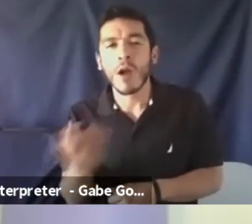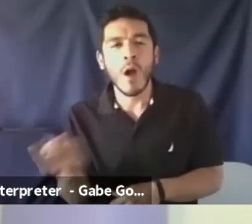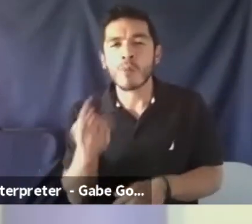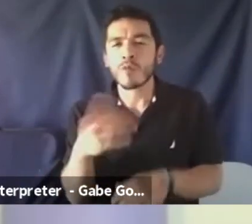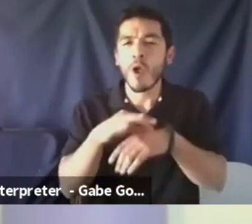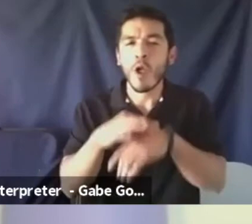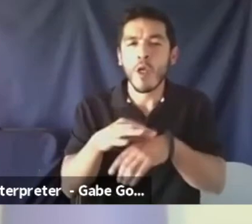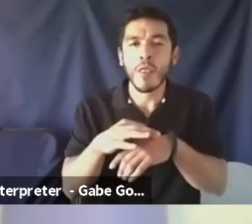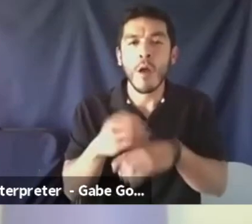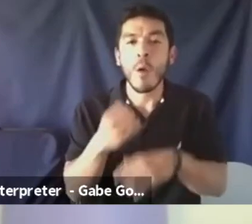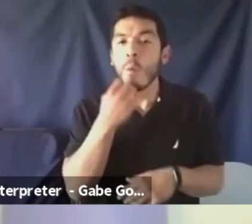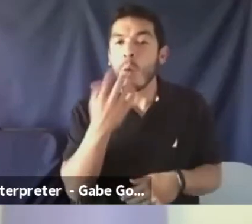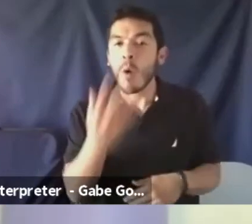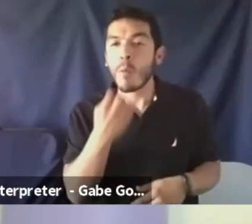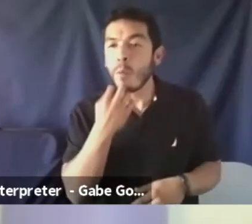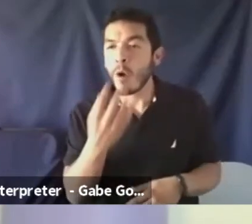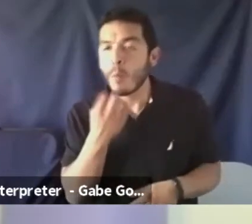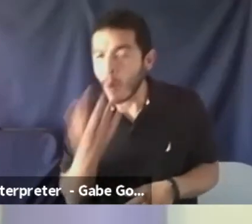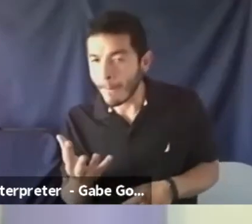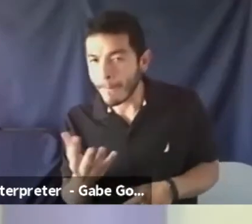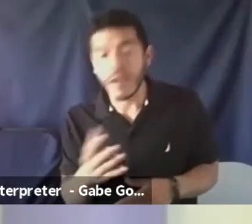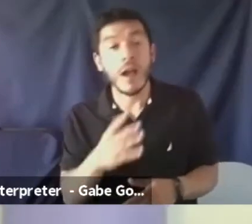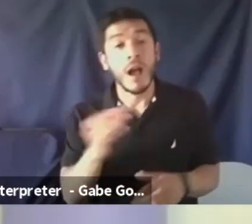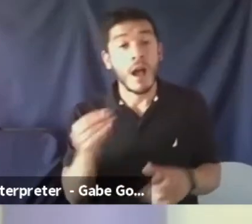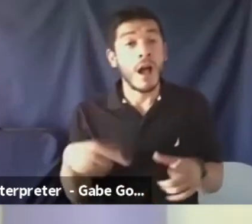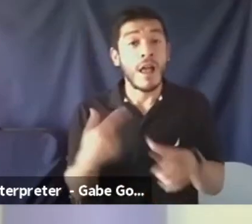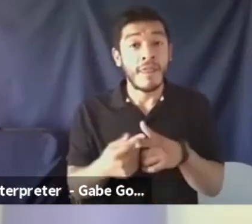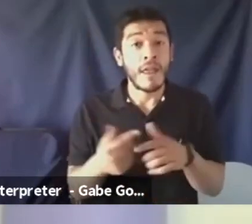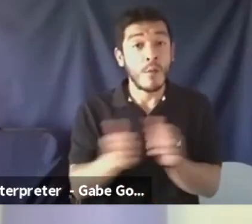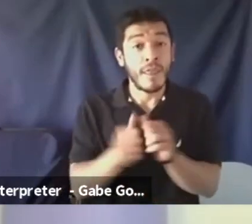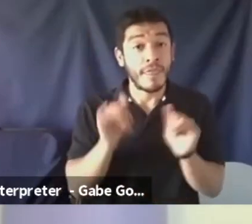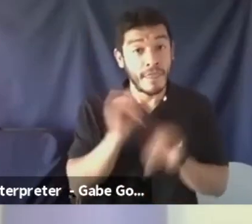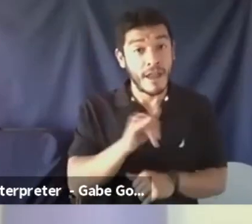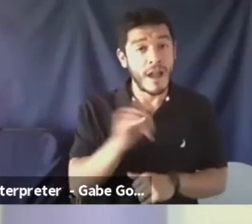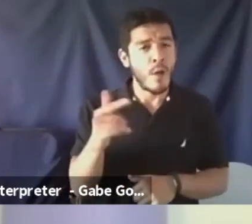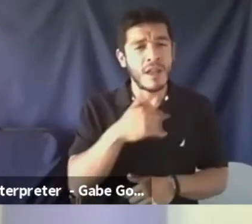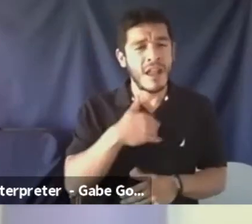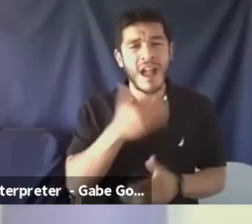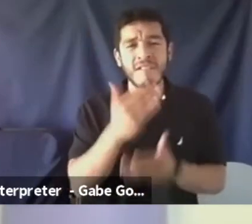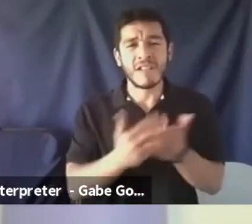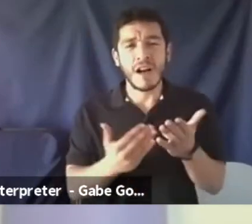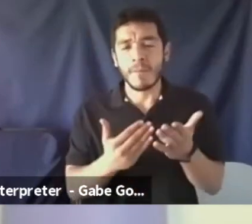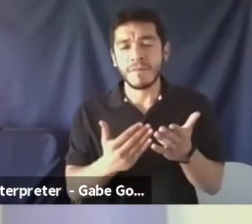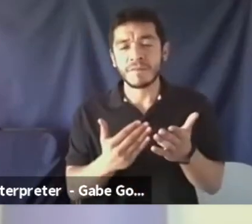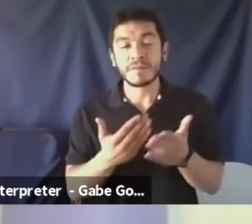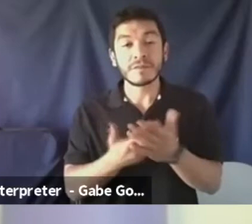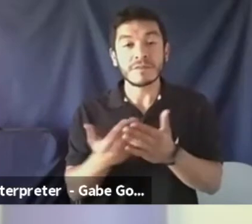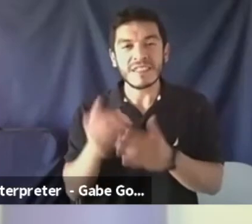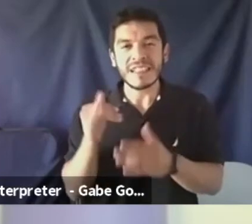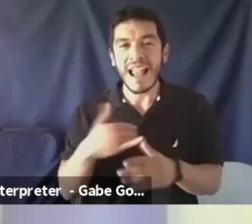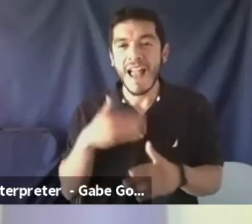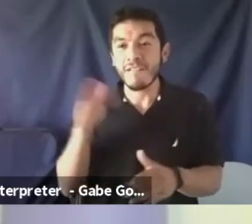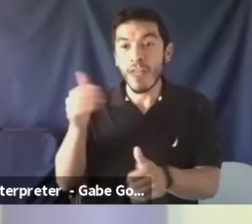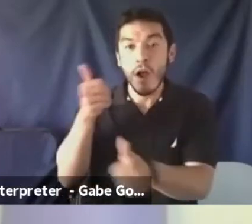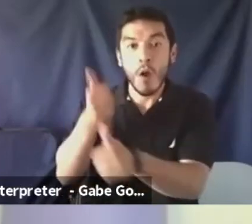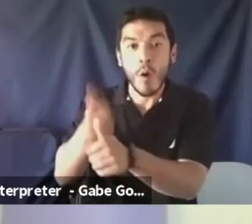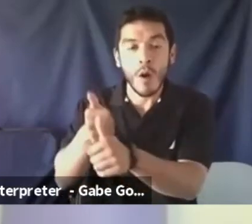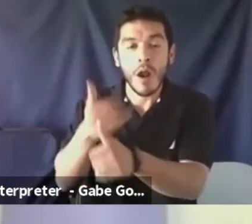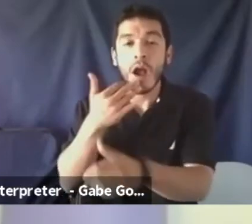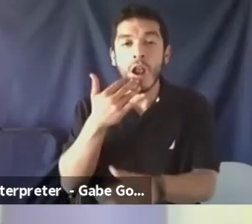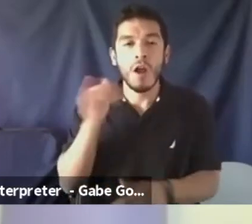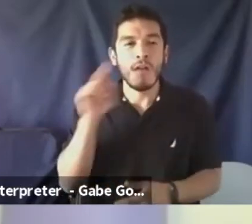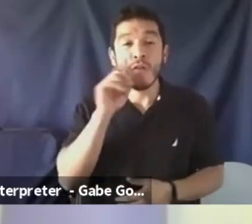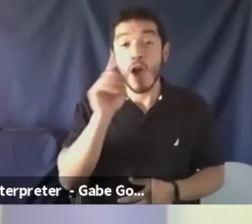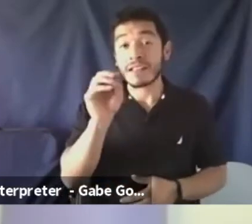tones. It's warm. It's warm. It's warm. And then within that, certain people have particular color palettes. Like so, for Deborah